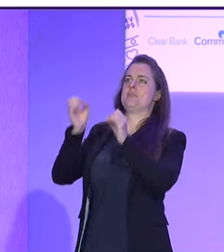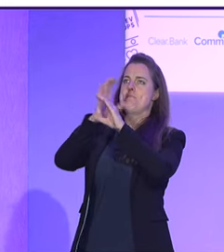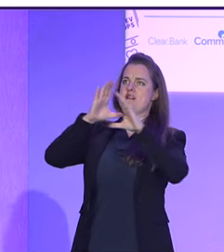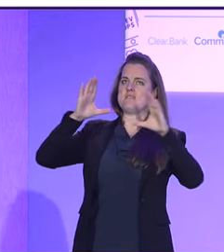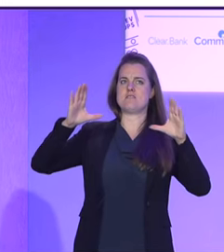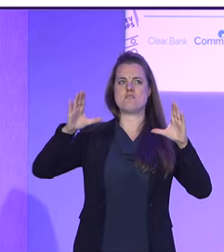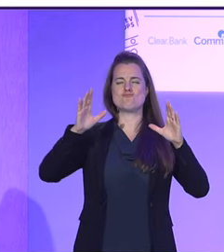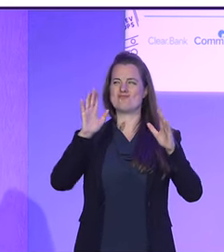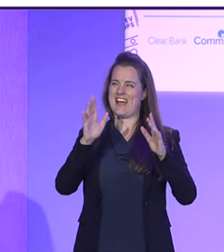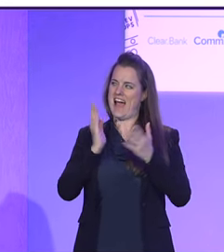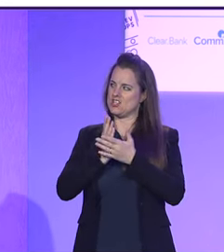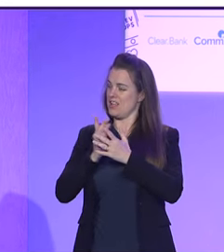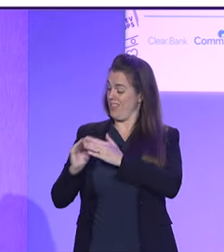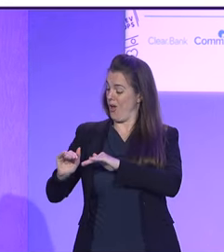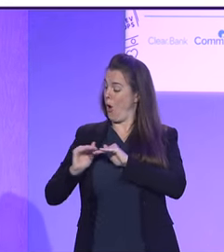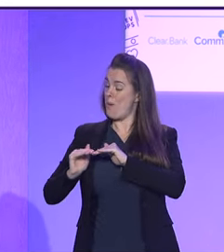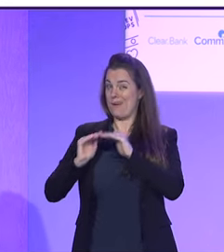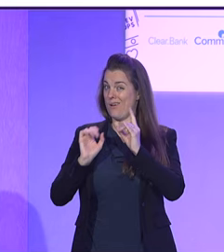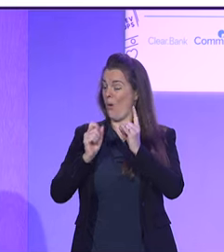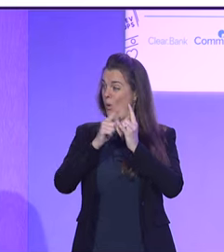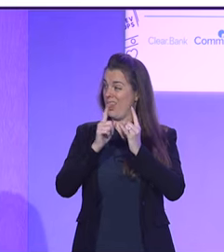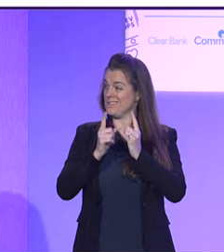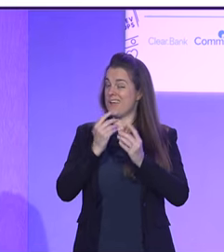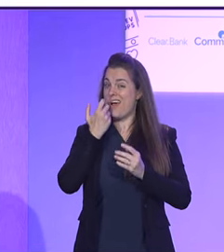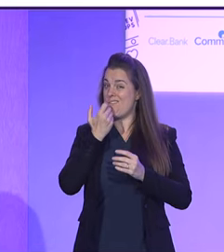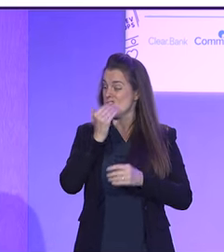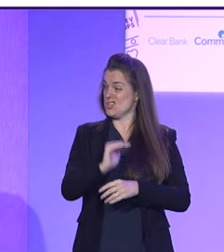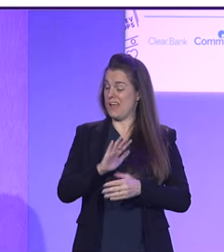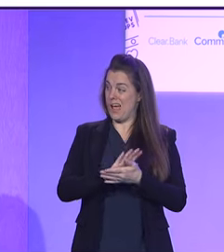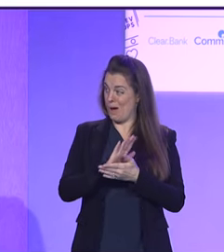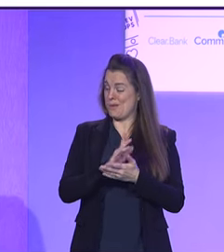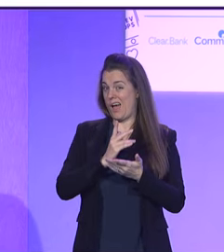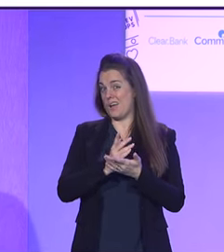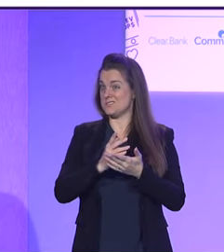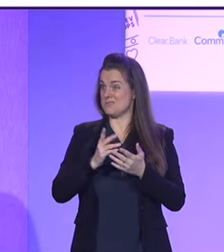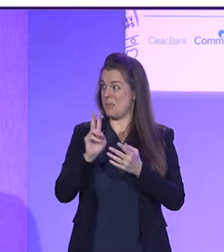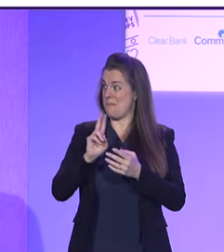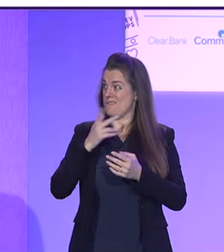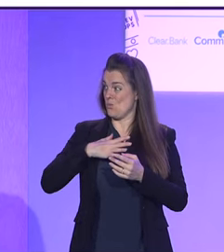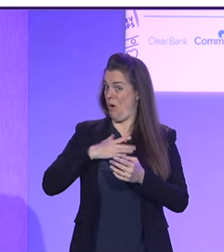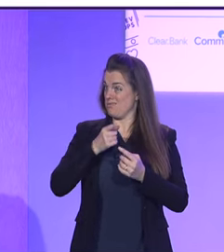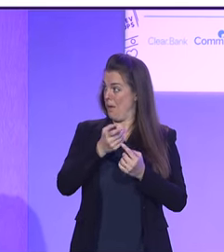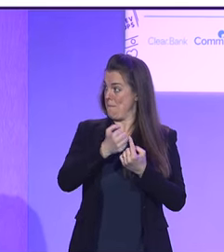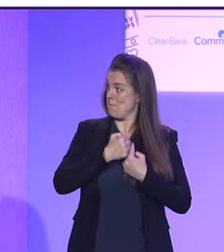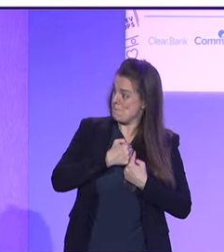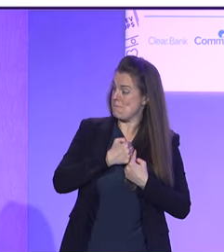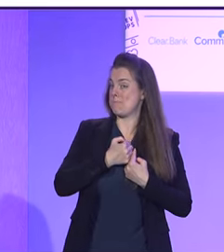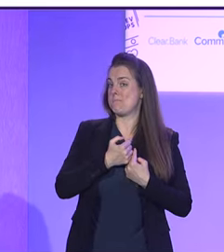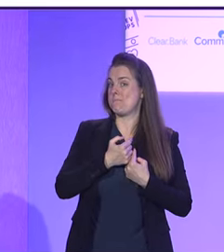ones, and that inspired the individual actors to pull together towards this new shared goal.